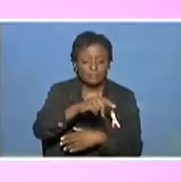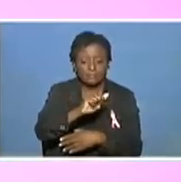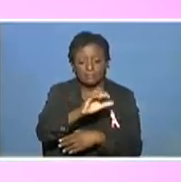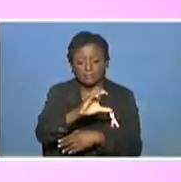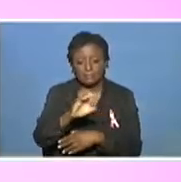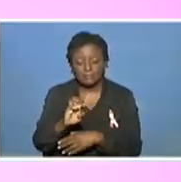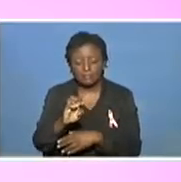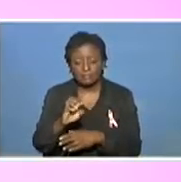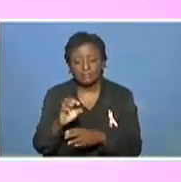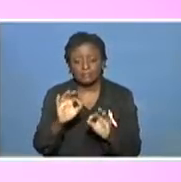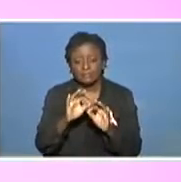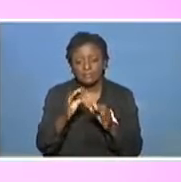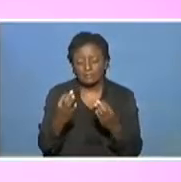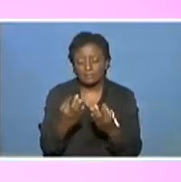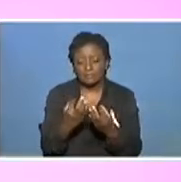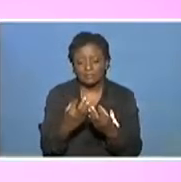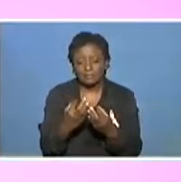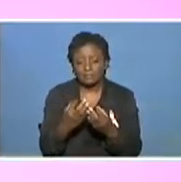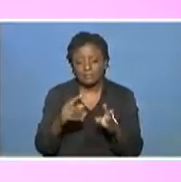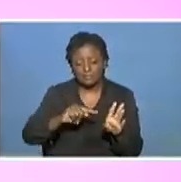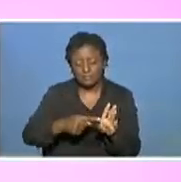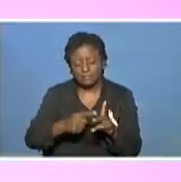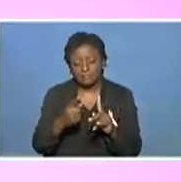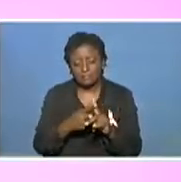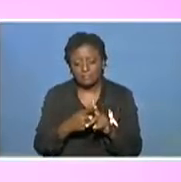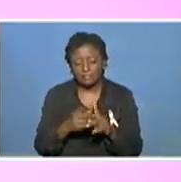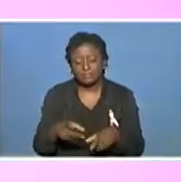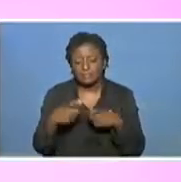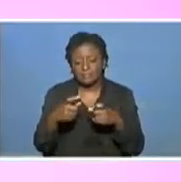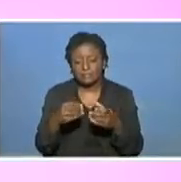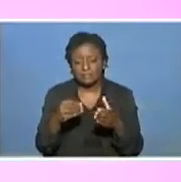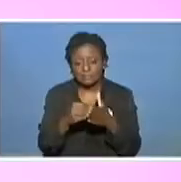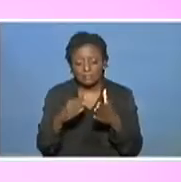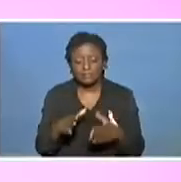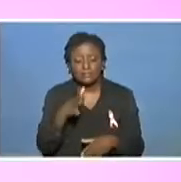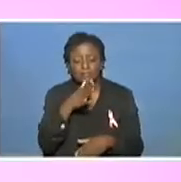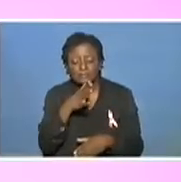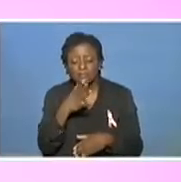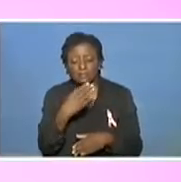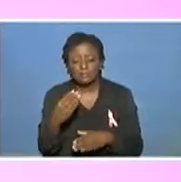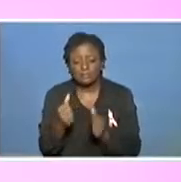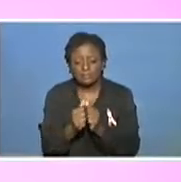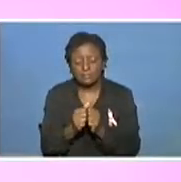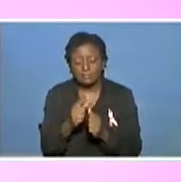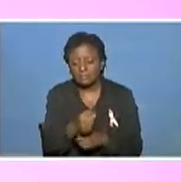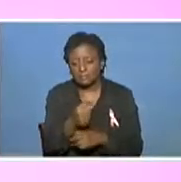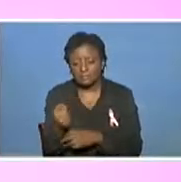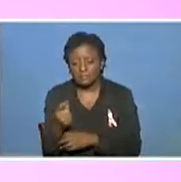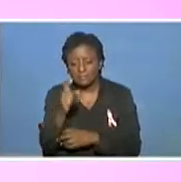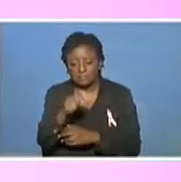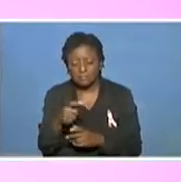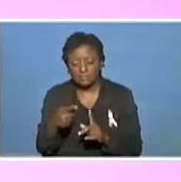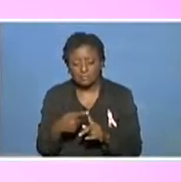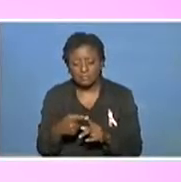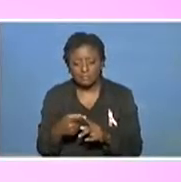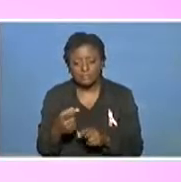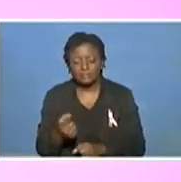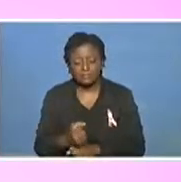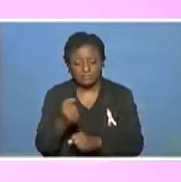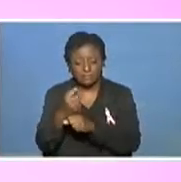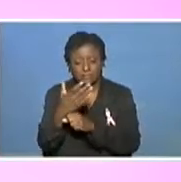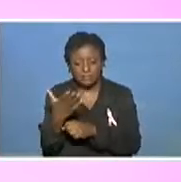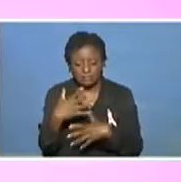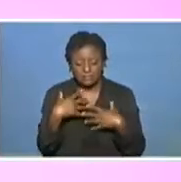arm student mothers and other young people with the tools needed to boost their confidence. Today, that initiative has become